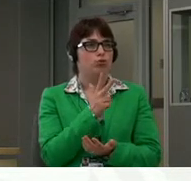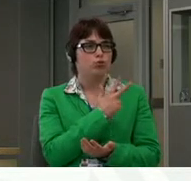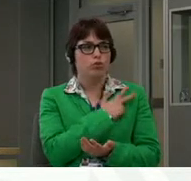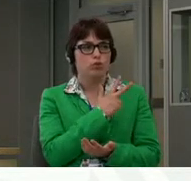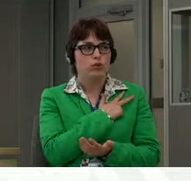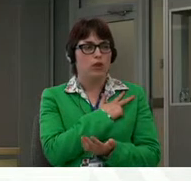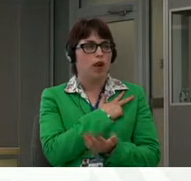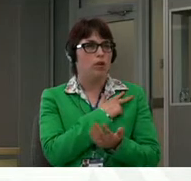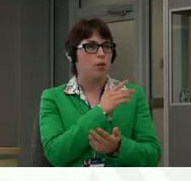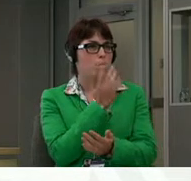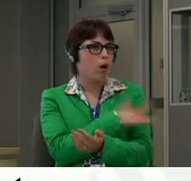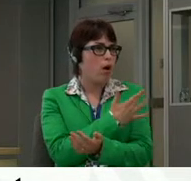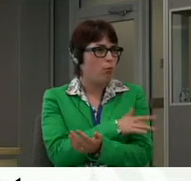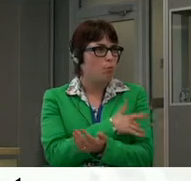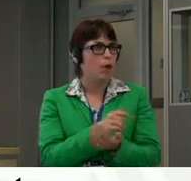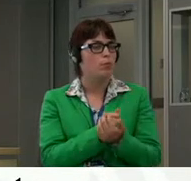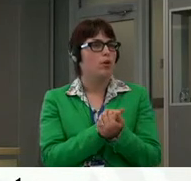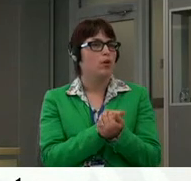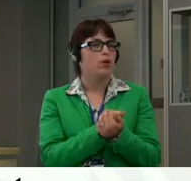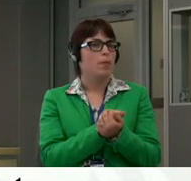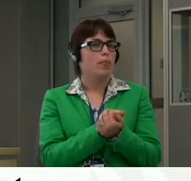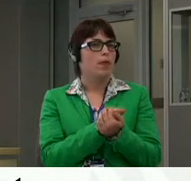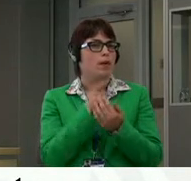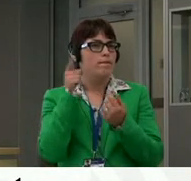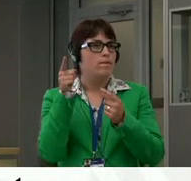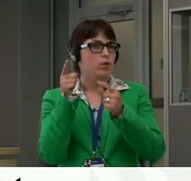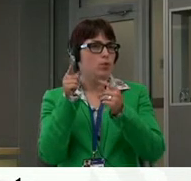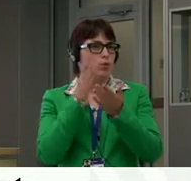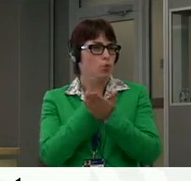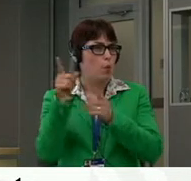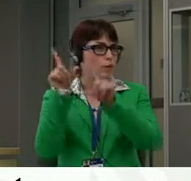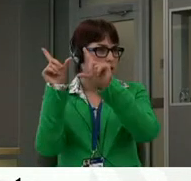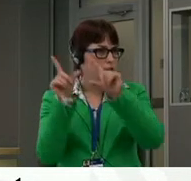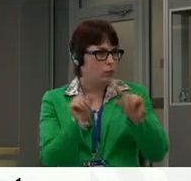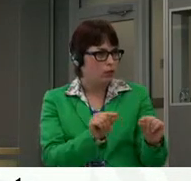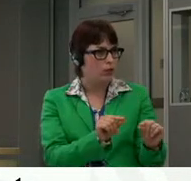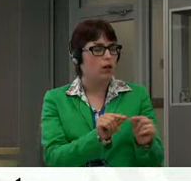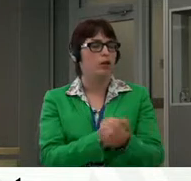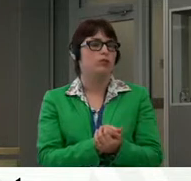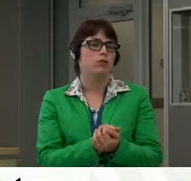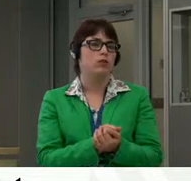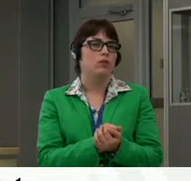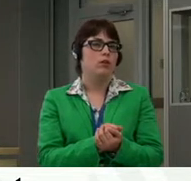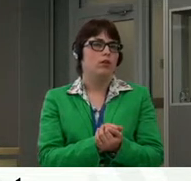services are increasing school dropout,